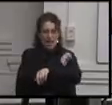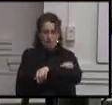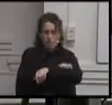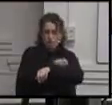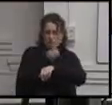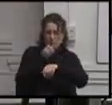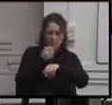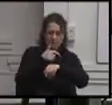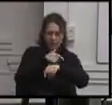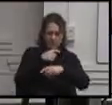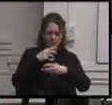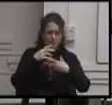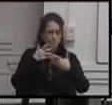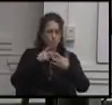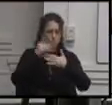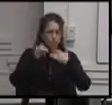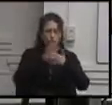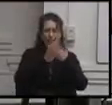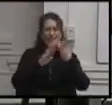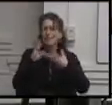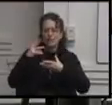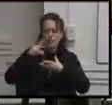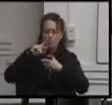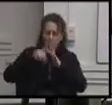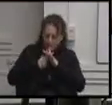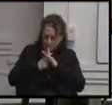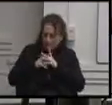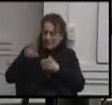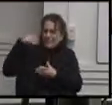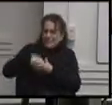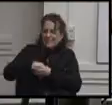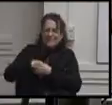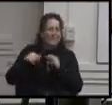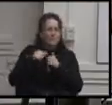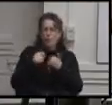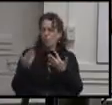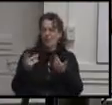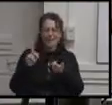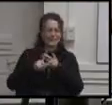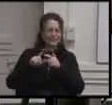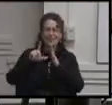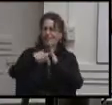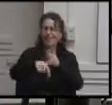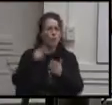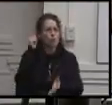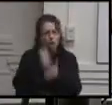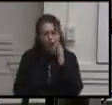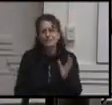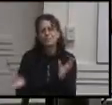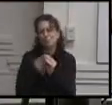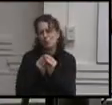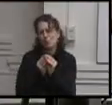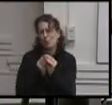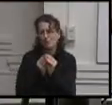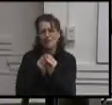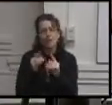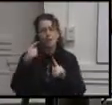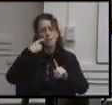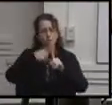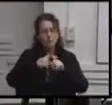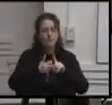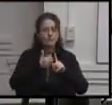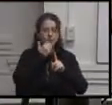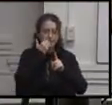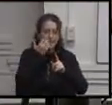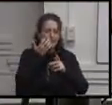and then we end up paying higher energy costs, and we end up paying more as the sum of these three. So I